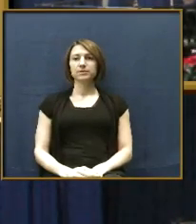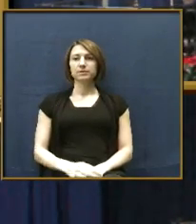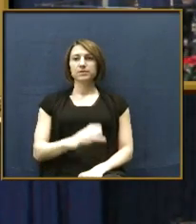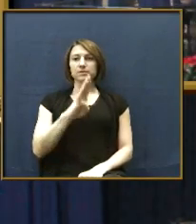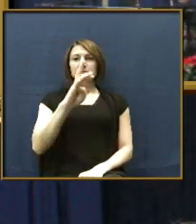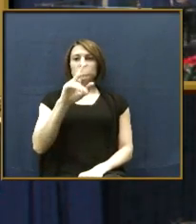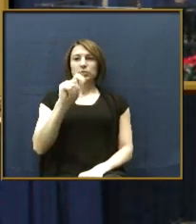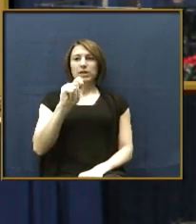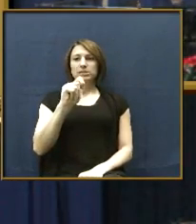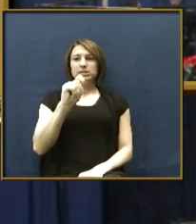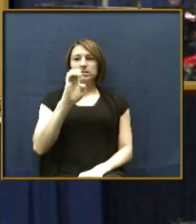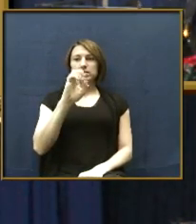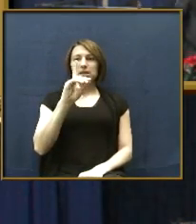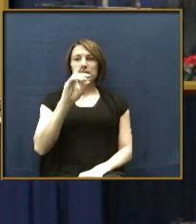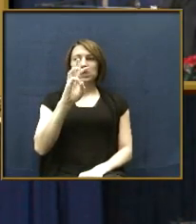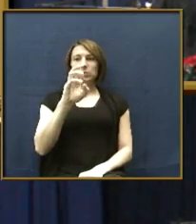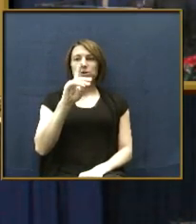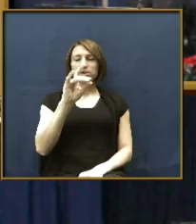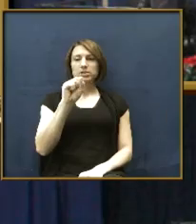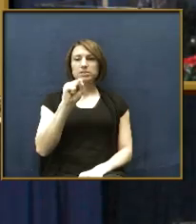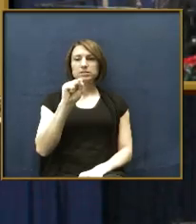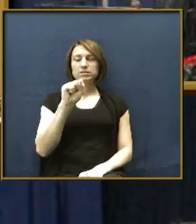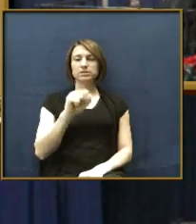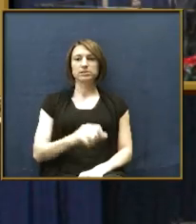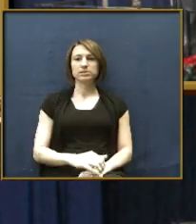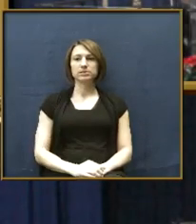Brett Clayton Edwards.